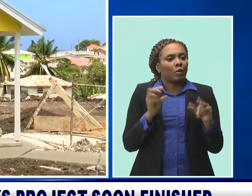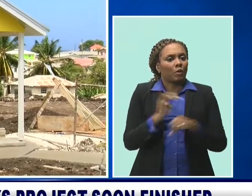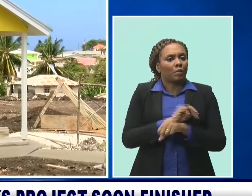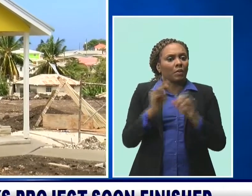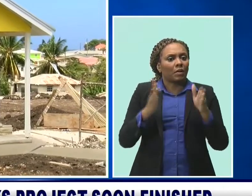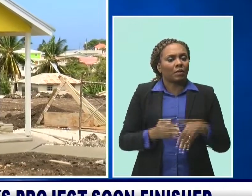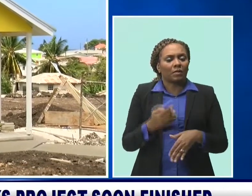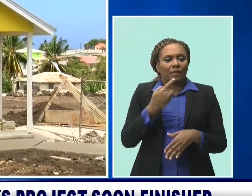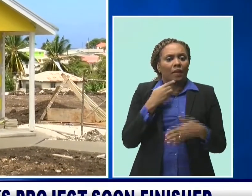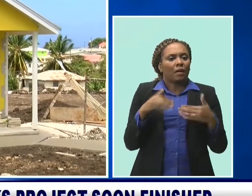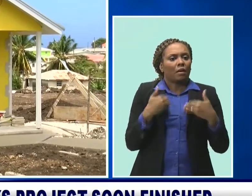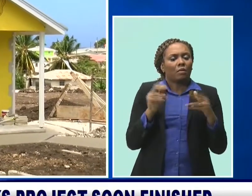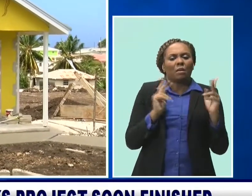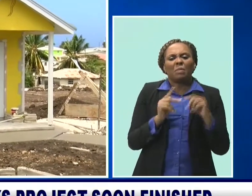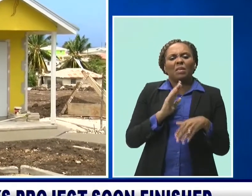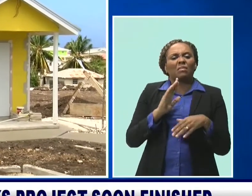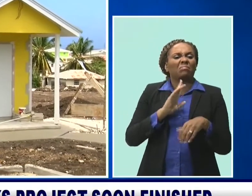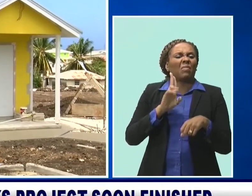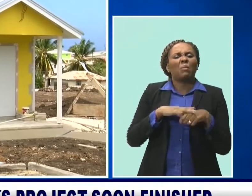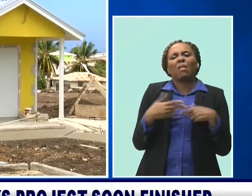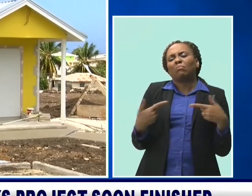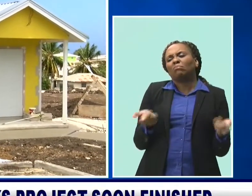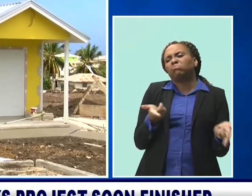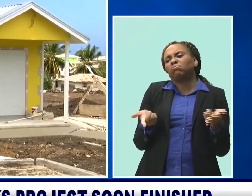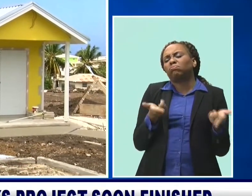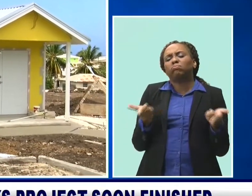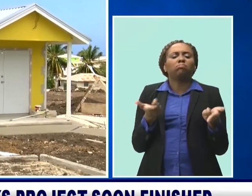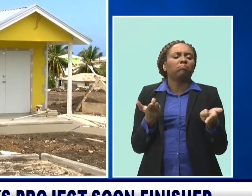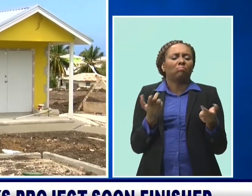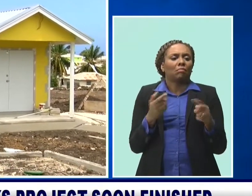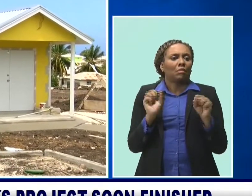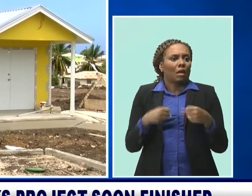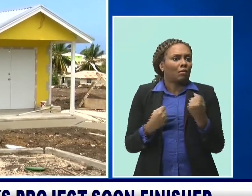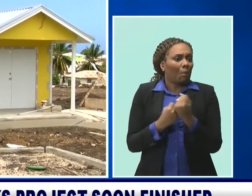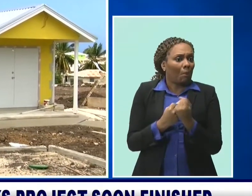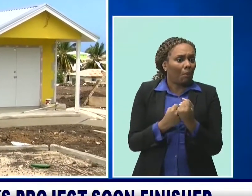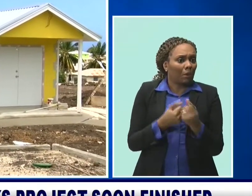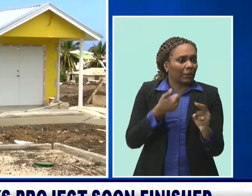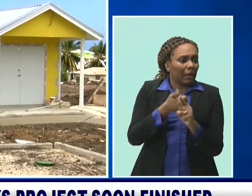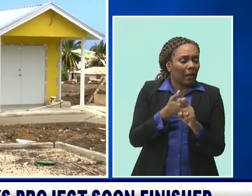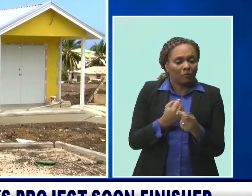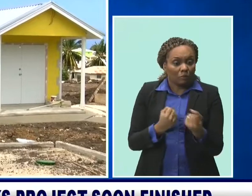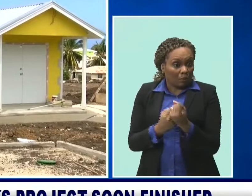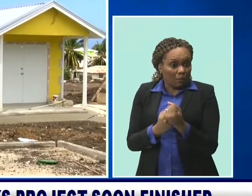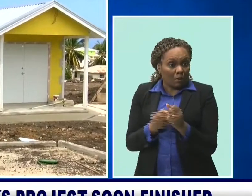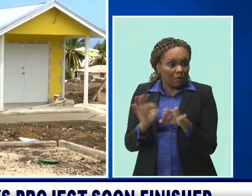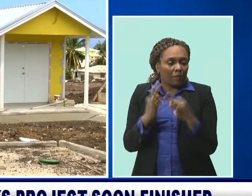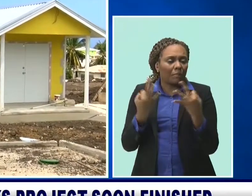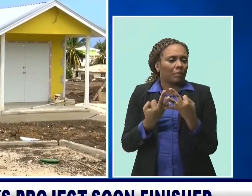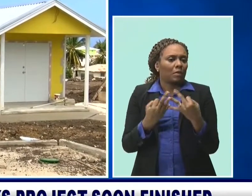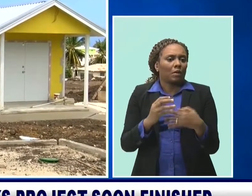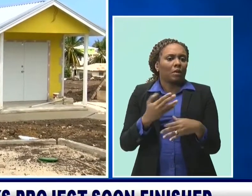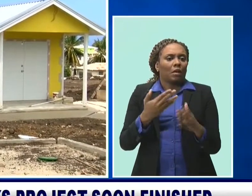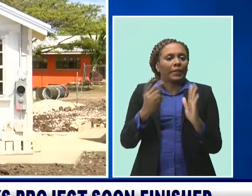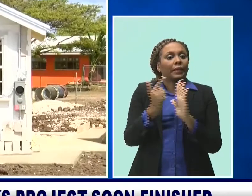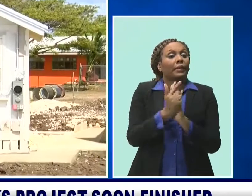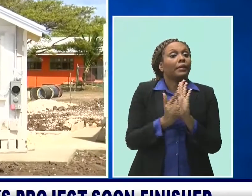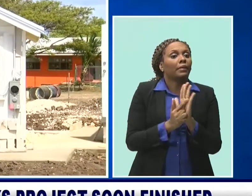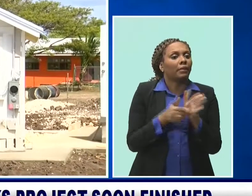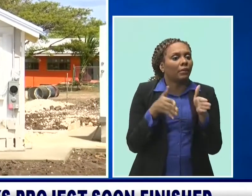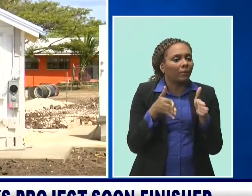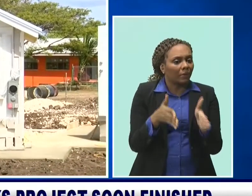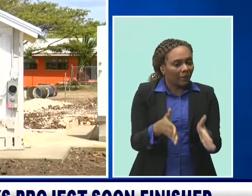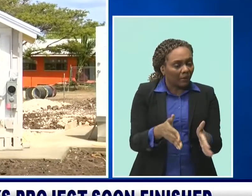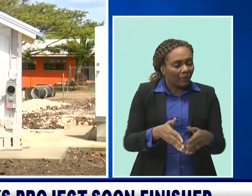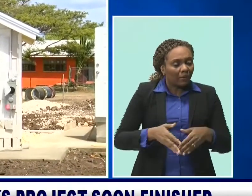people who would normally be on the block the opportunity to support themselves and their families in a legal and authentic way.